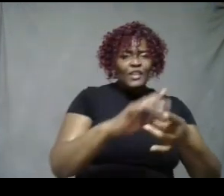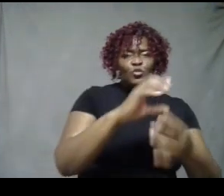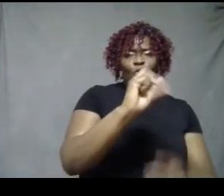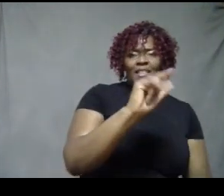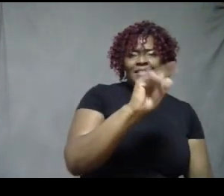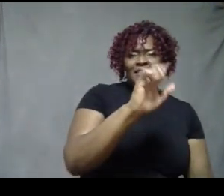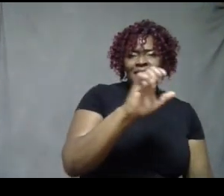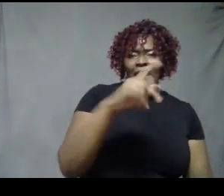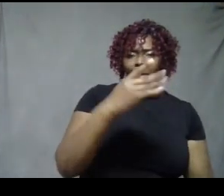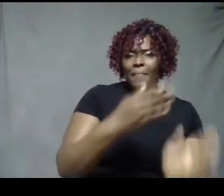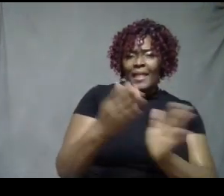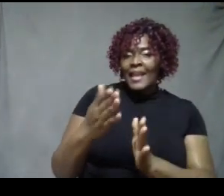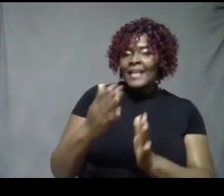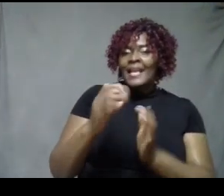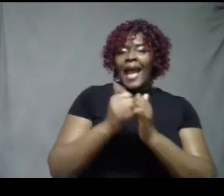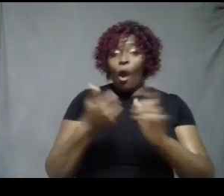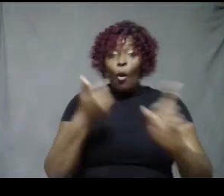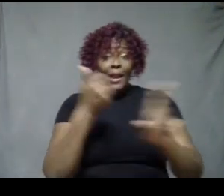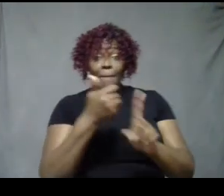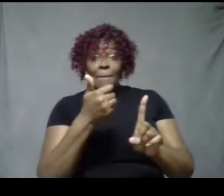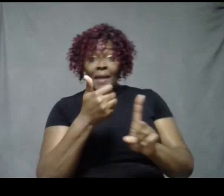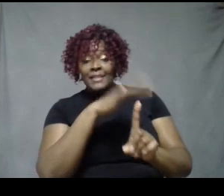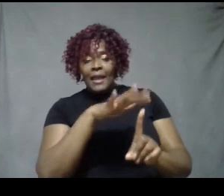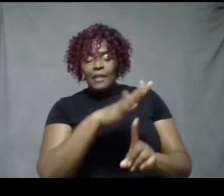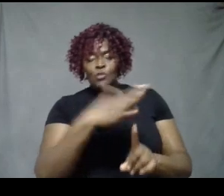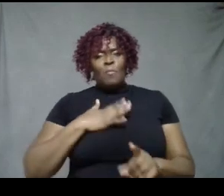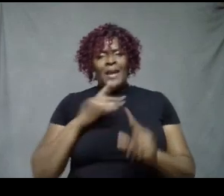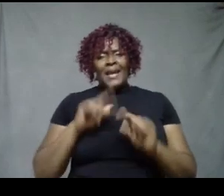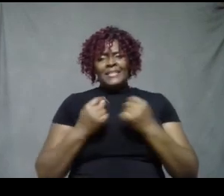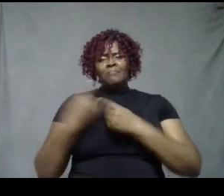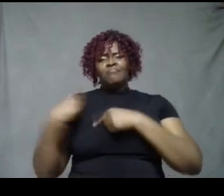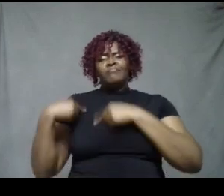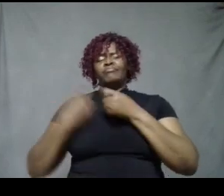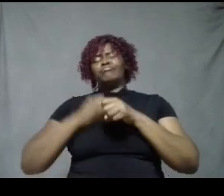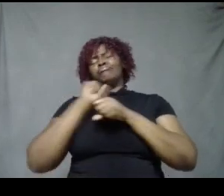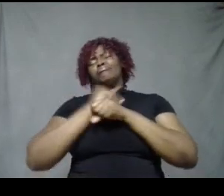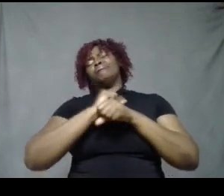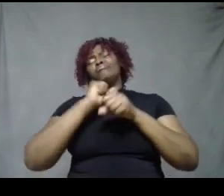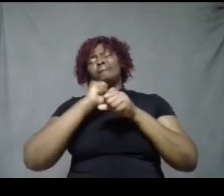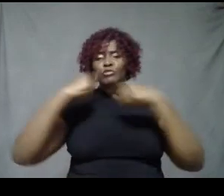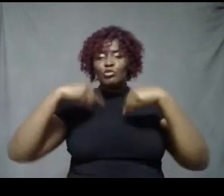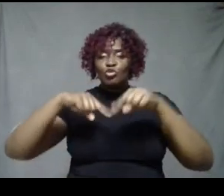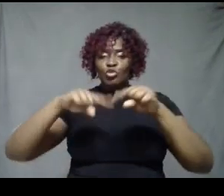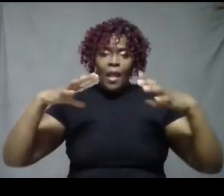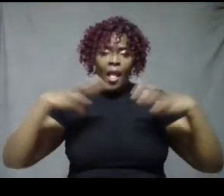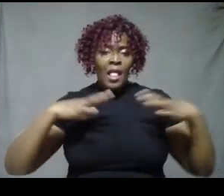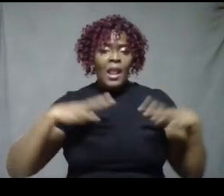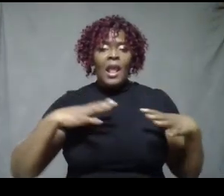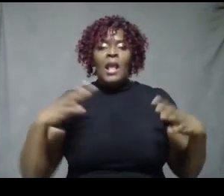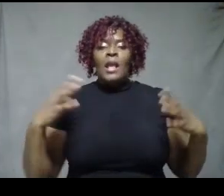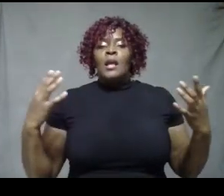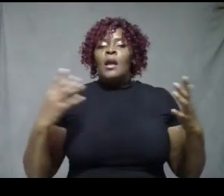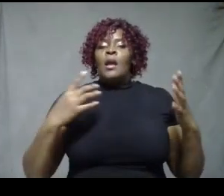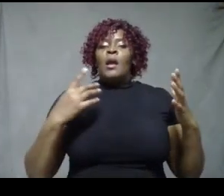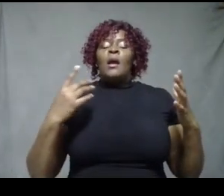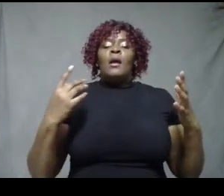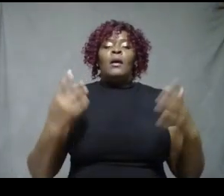the site plan. So listen, my team's been working around the clock over the holidays to make sure that we were getting